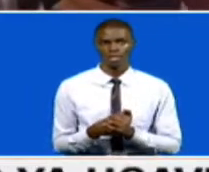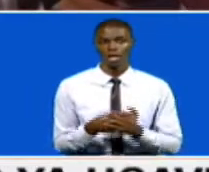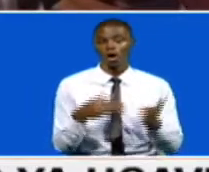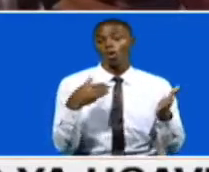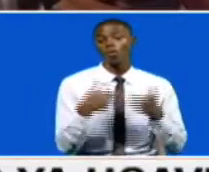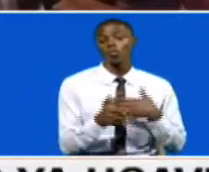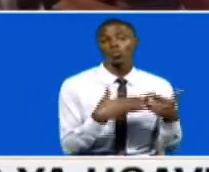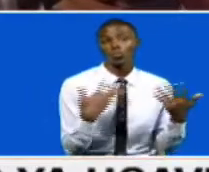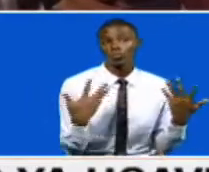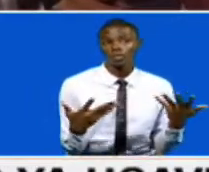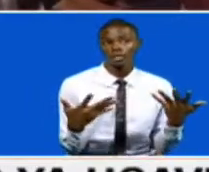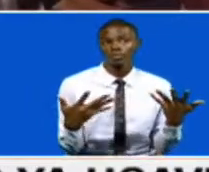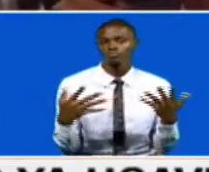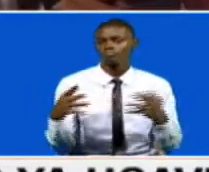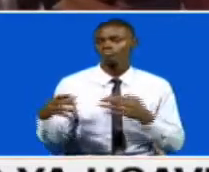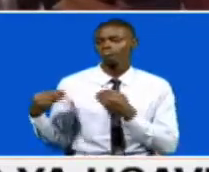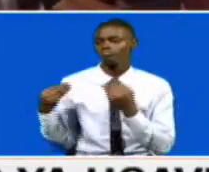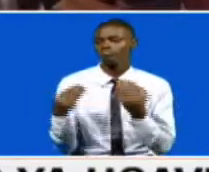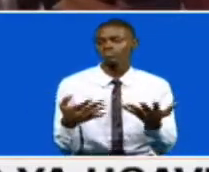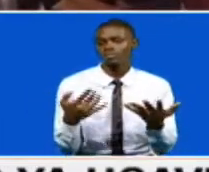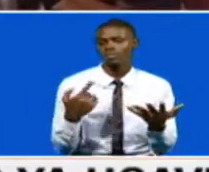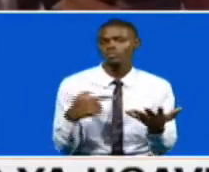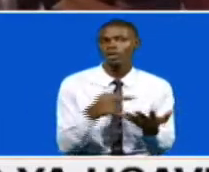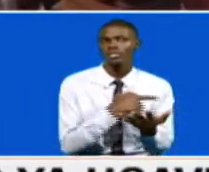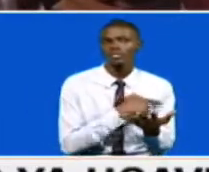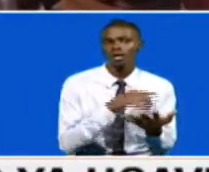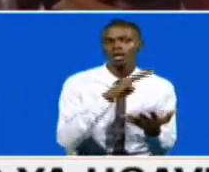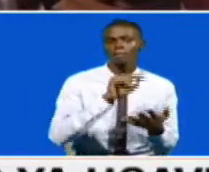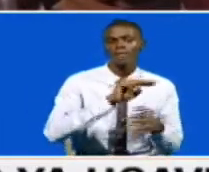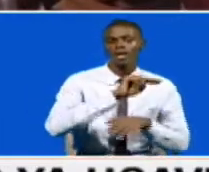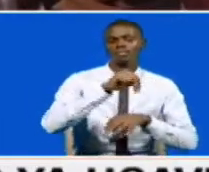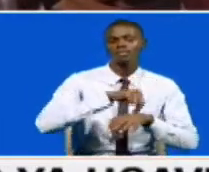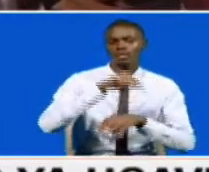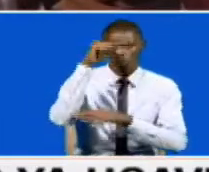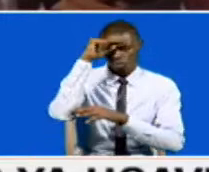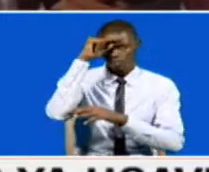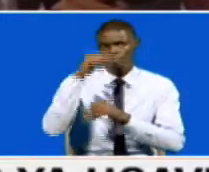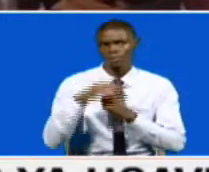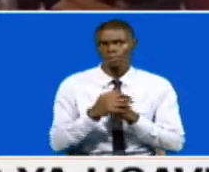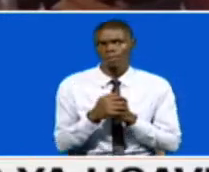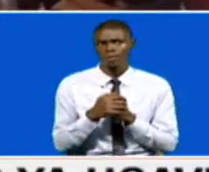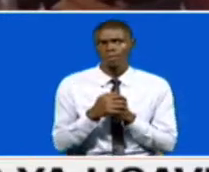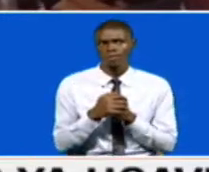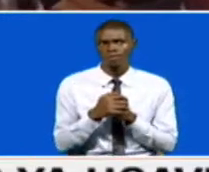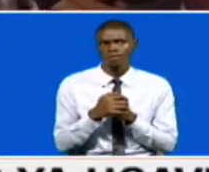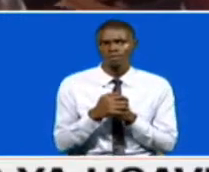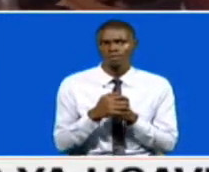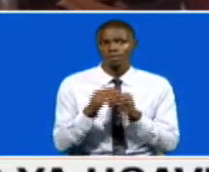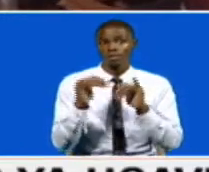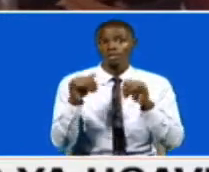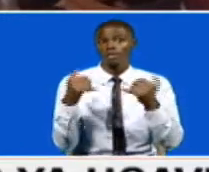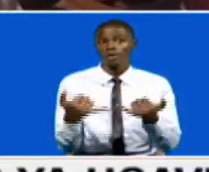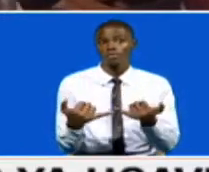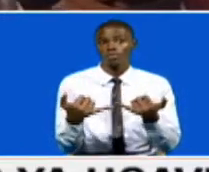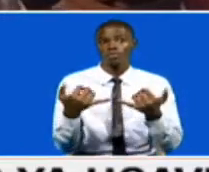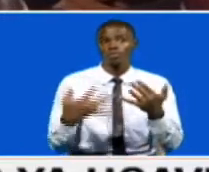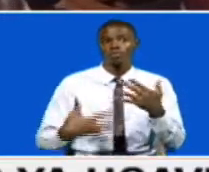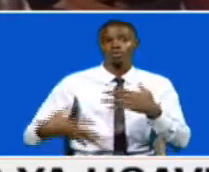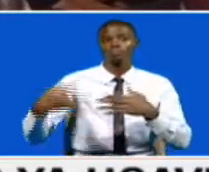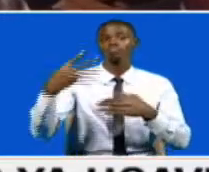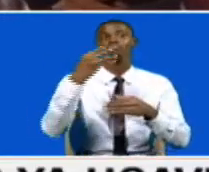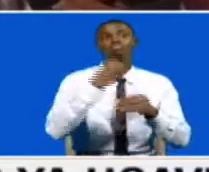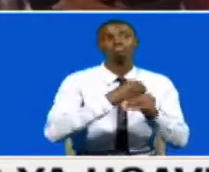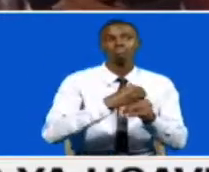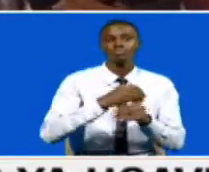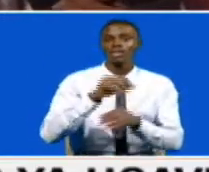Whatever is being offered by the national government, and by hivi sasa wameongeza